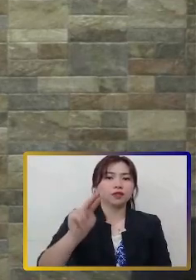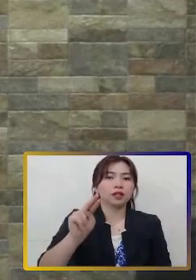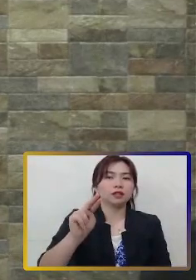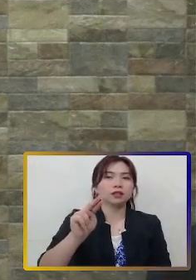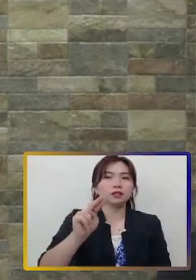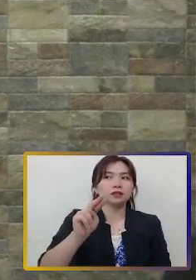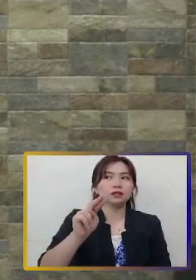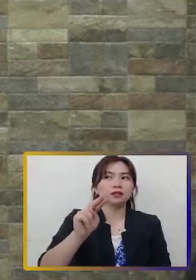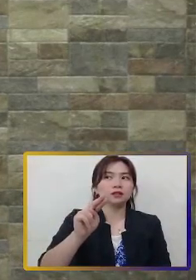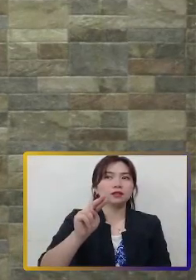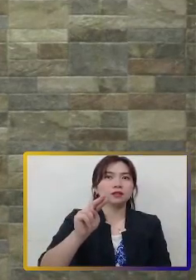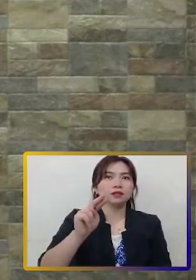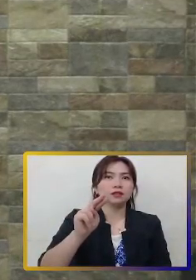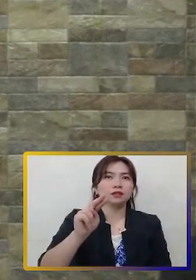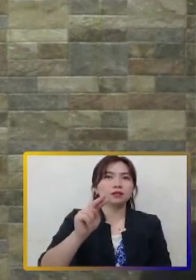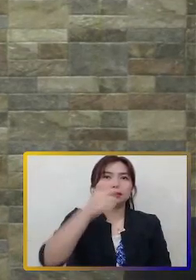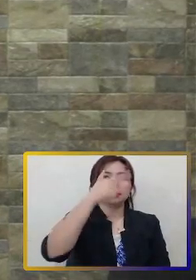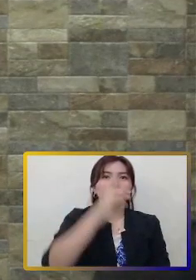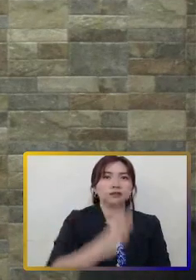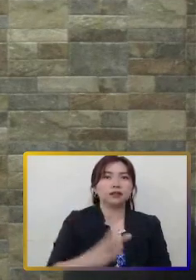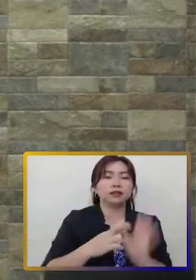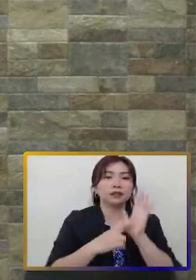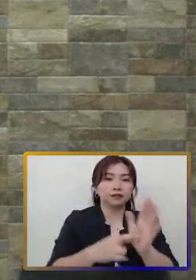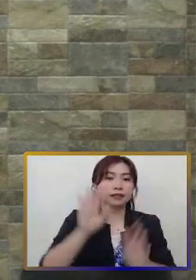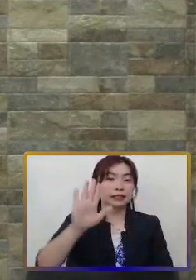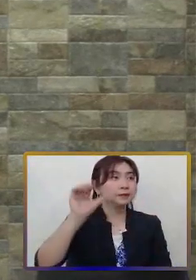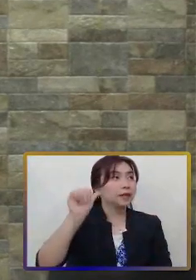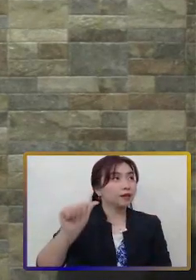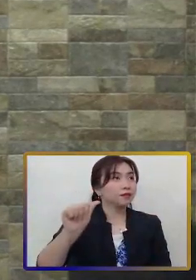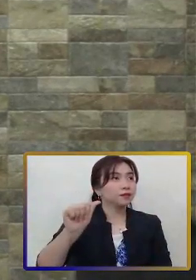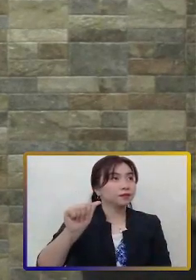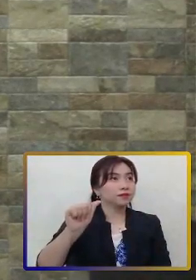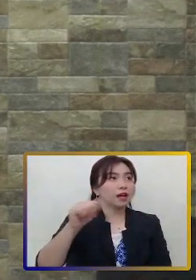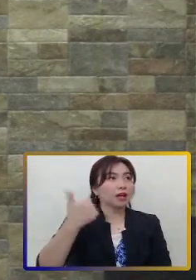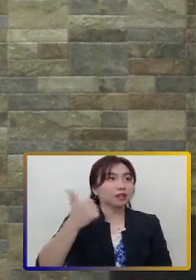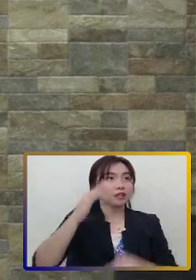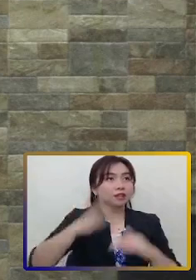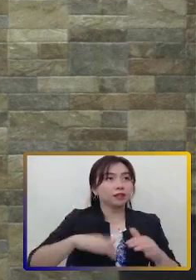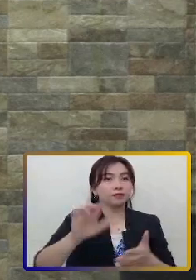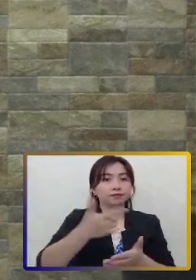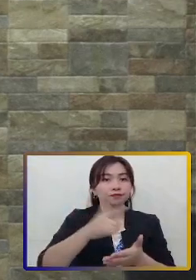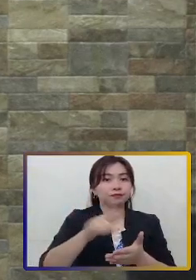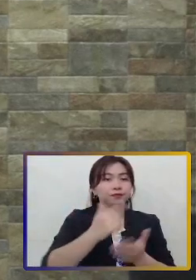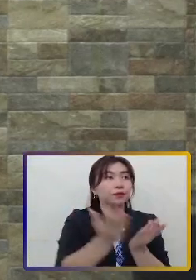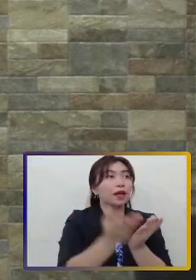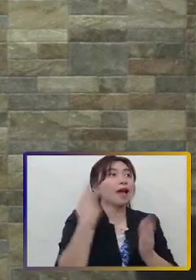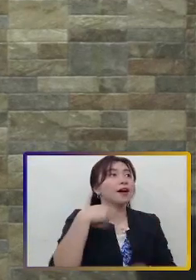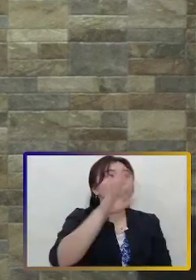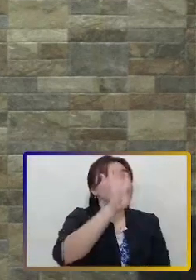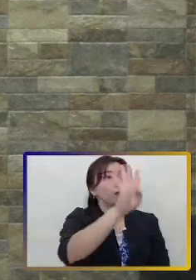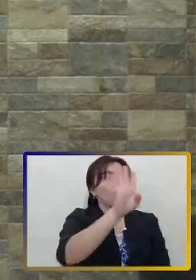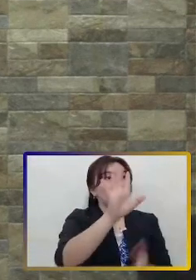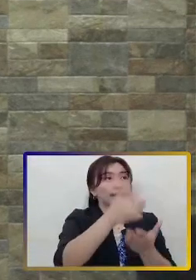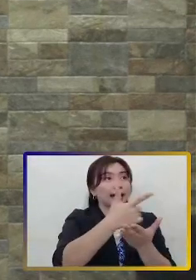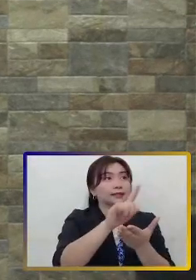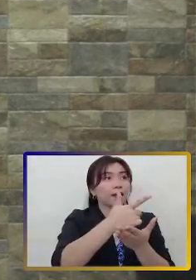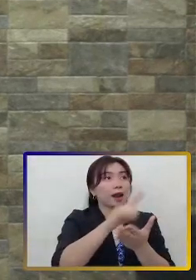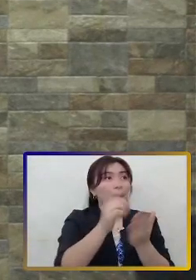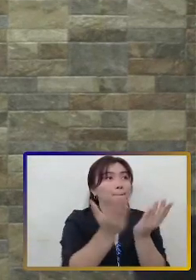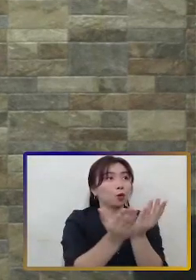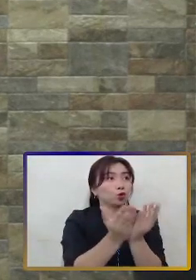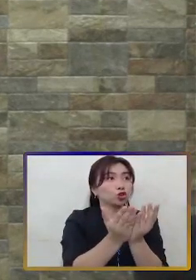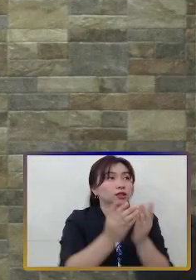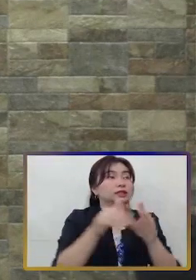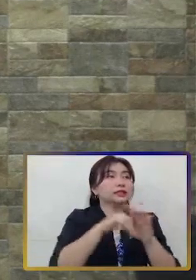and also revelation of God other than the gospel books kasi apat po iyan Matthew Mark Luke and John and